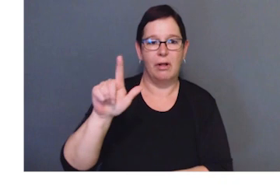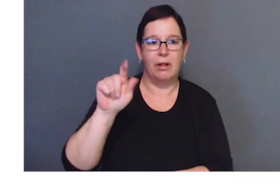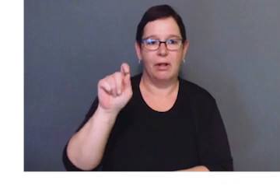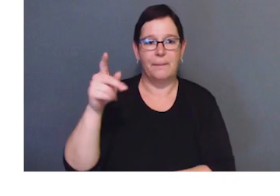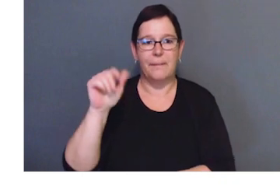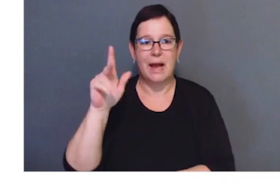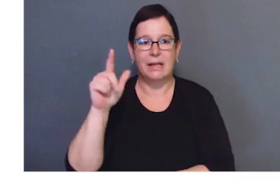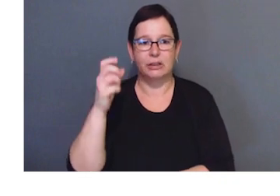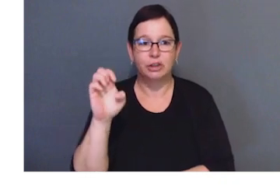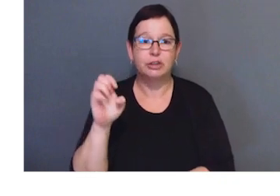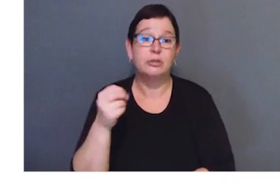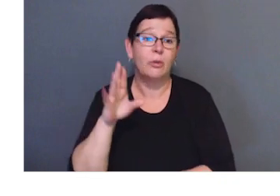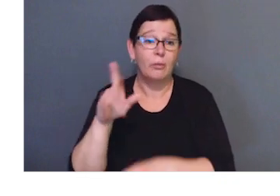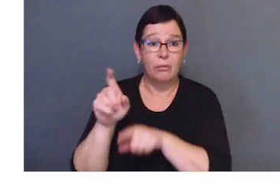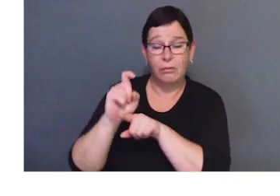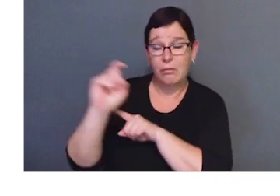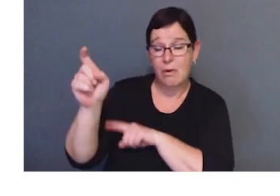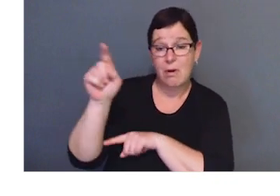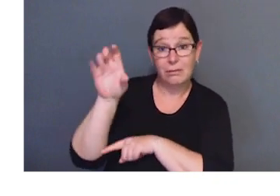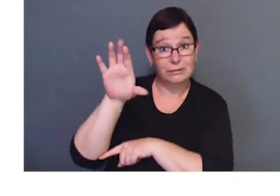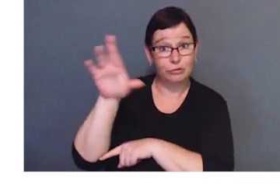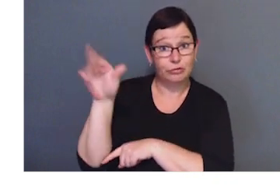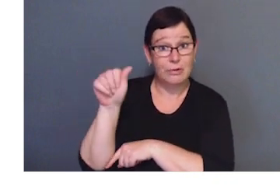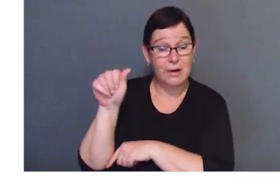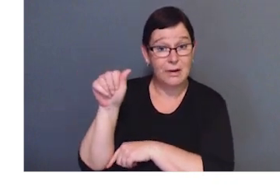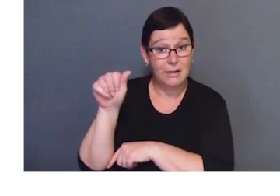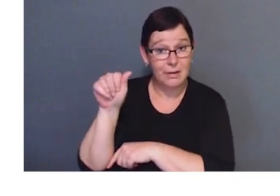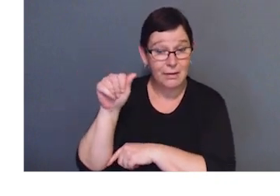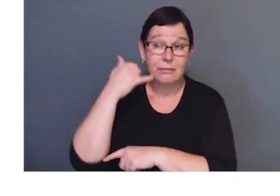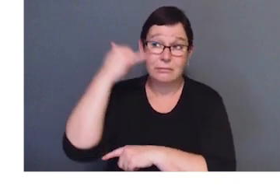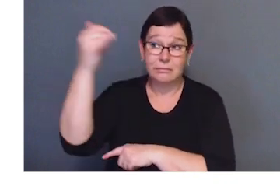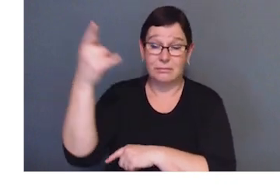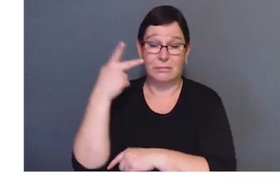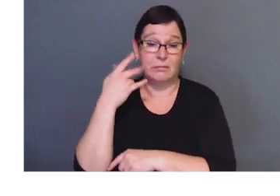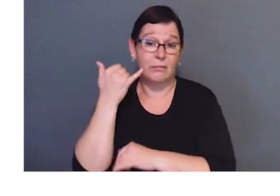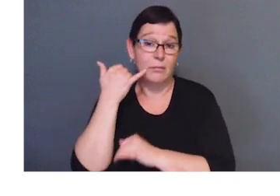canada.ca/taxes-general-package or call the CRA at the number on your screen.